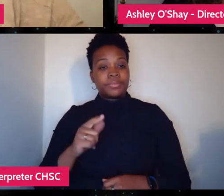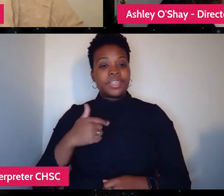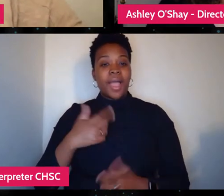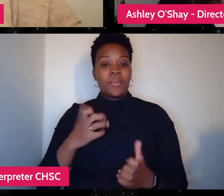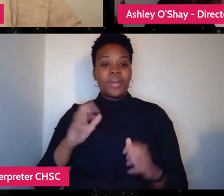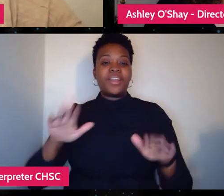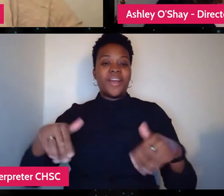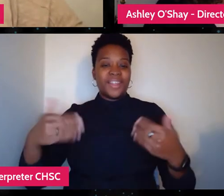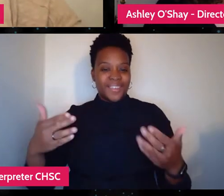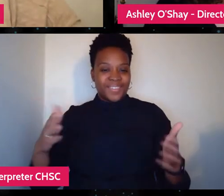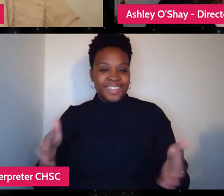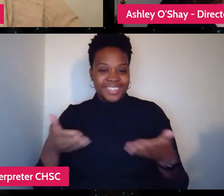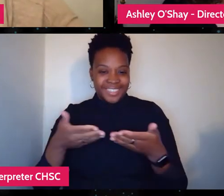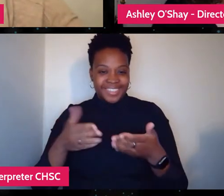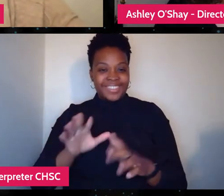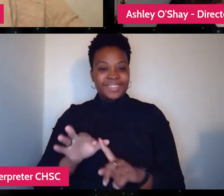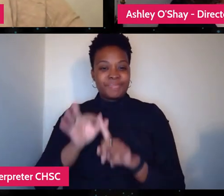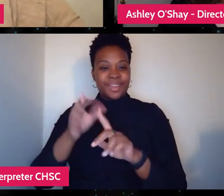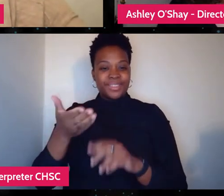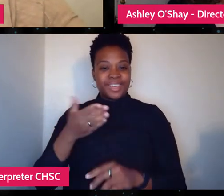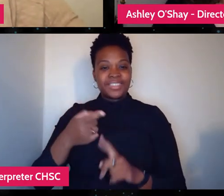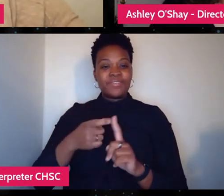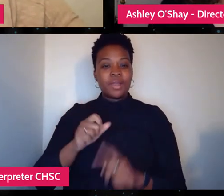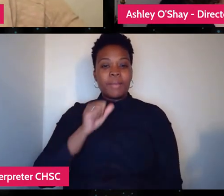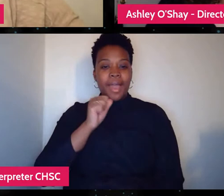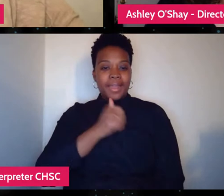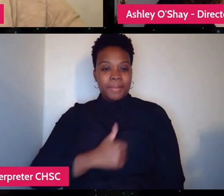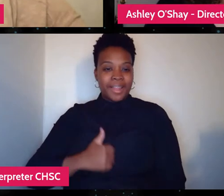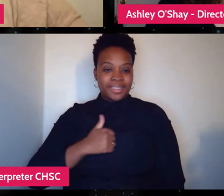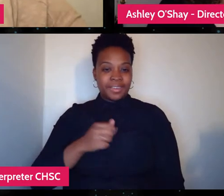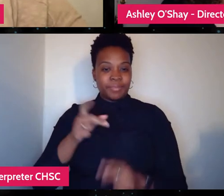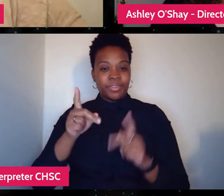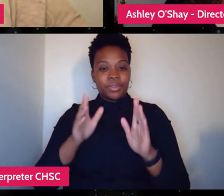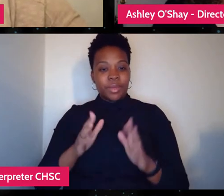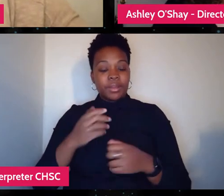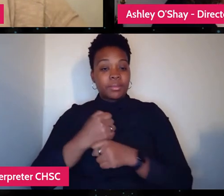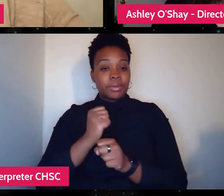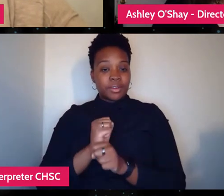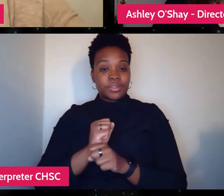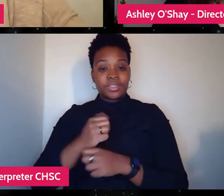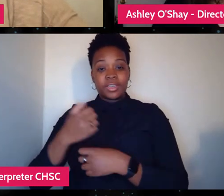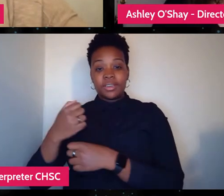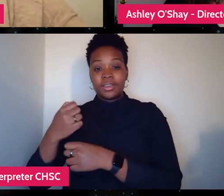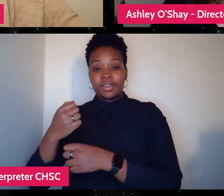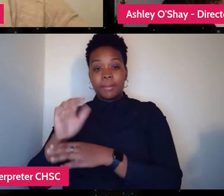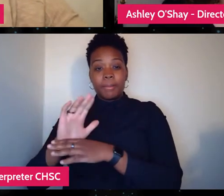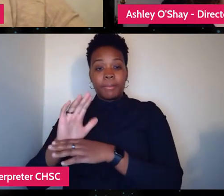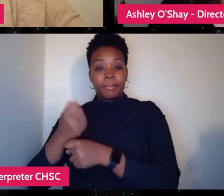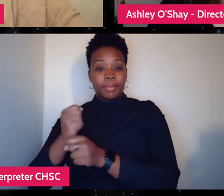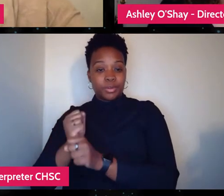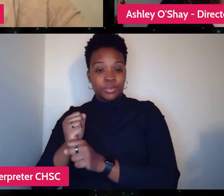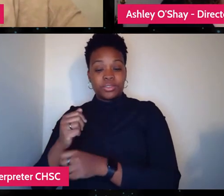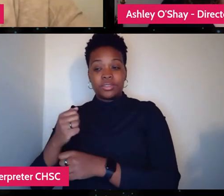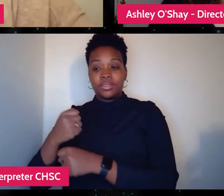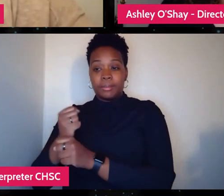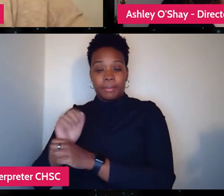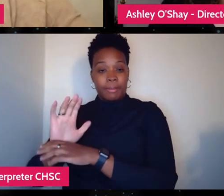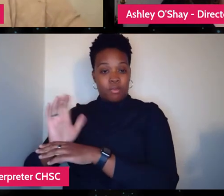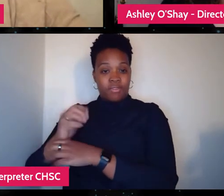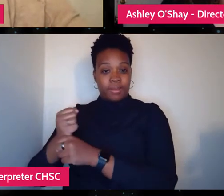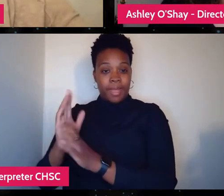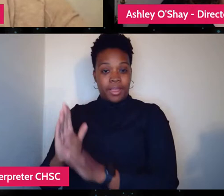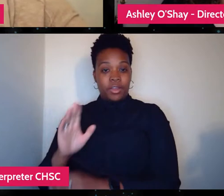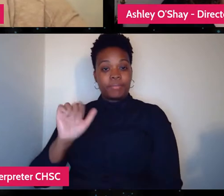guest from Unapologetic, director, producer, cinematographer, Ashley O'Shea. So let's get